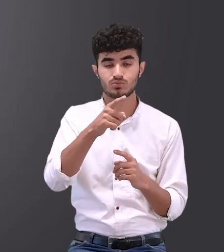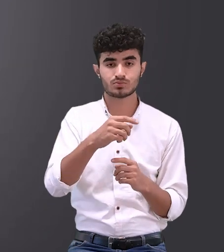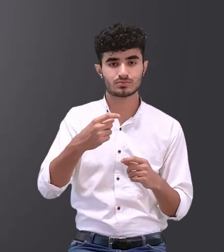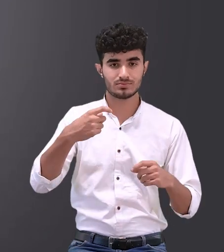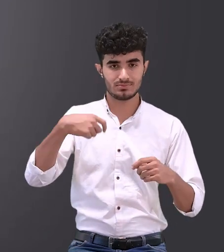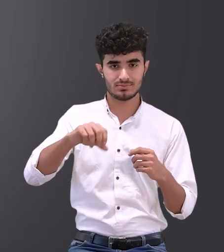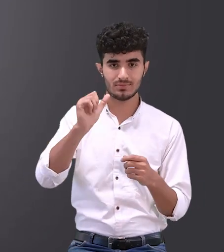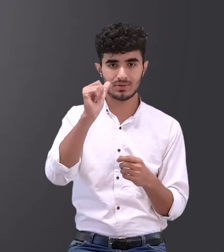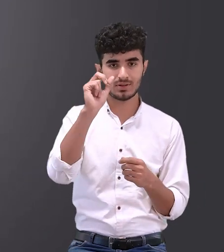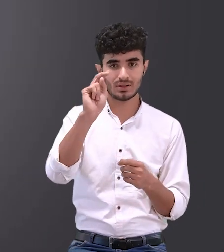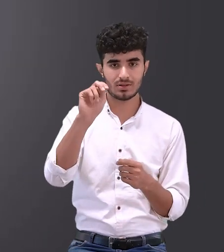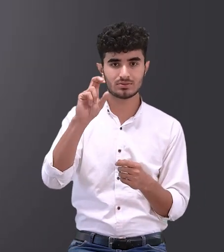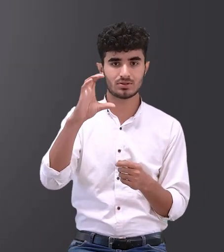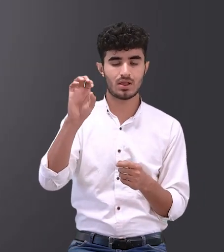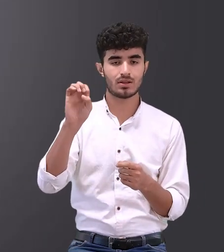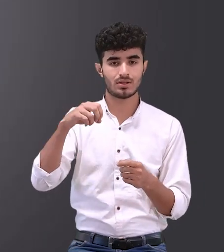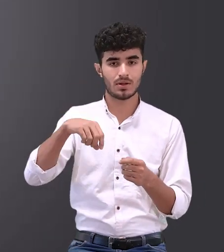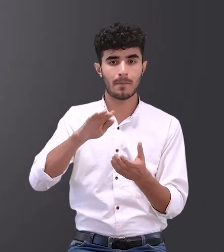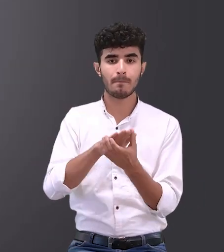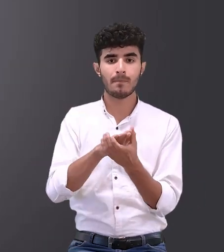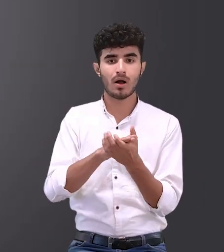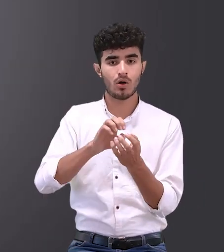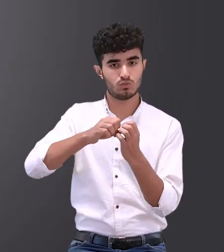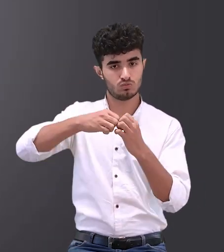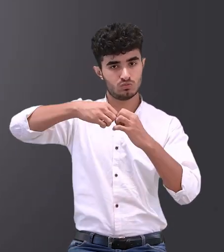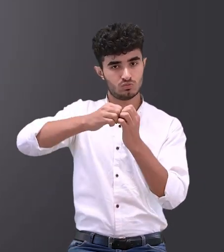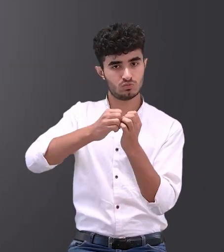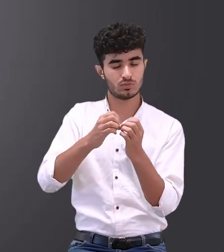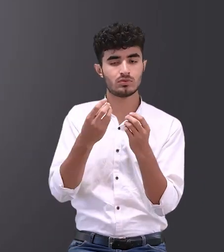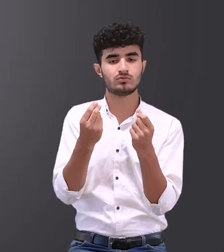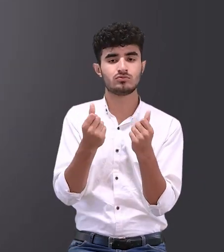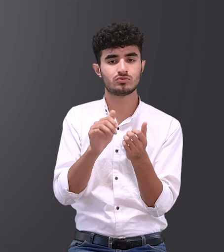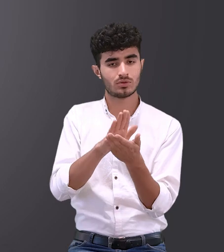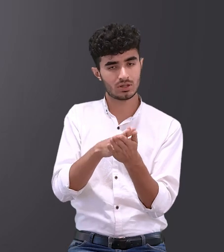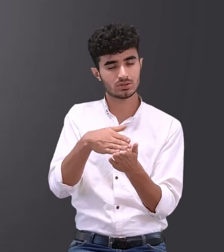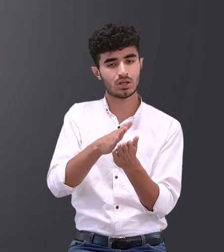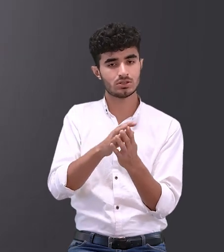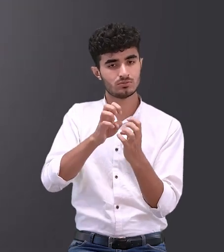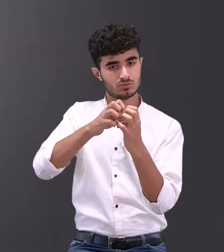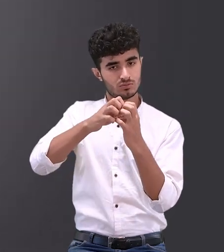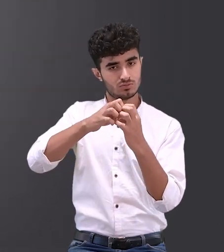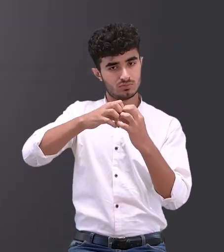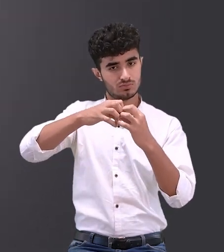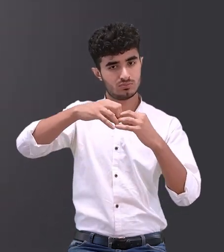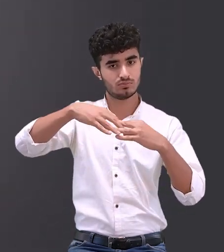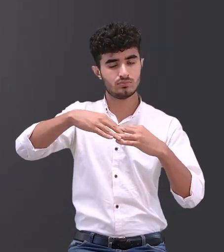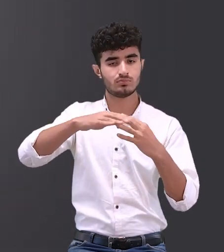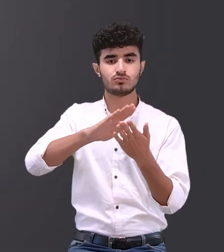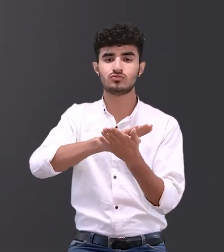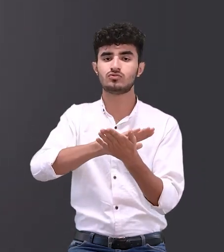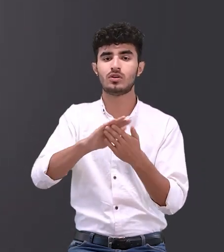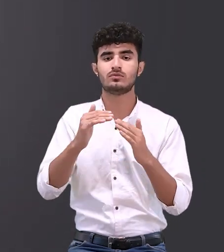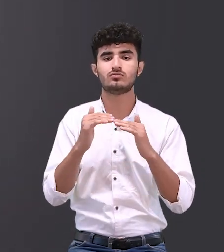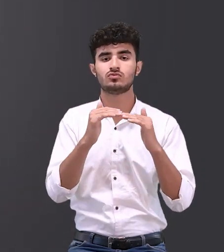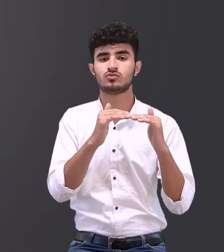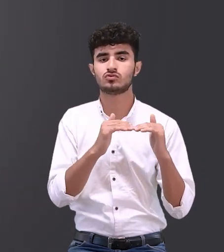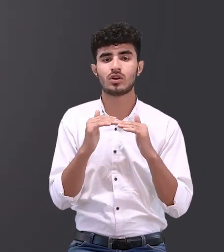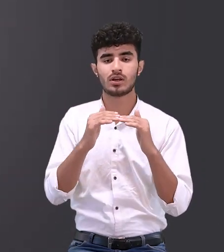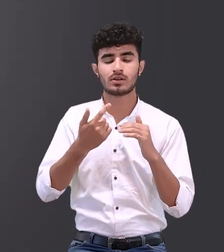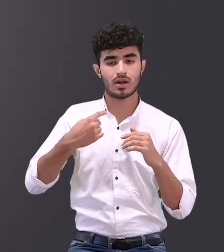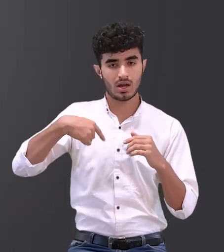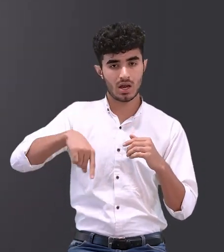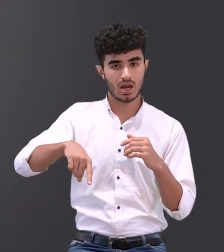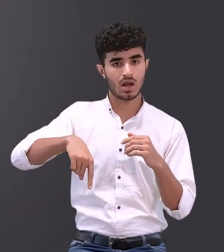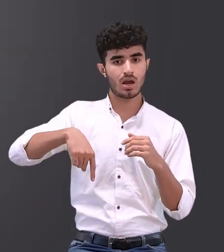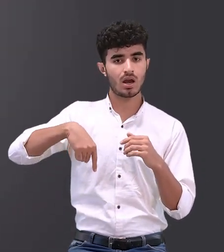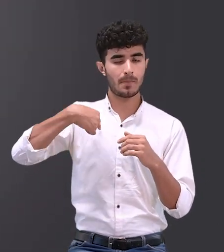once the ankle collapses, it's going to change the structure of the ankle, which is going to in turn change the structure of the knee, which again goes